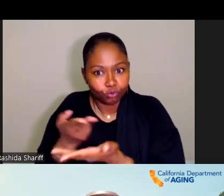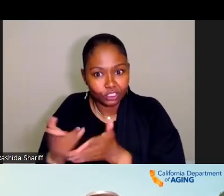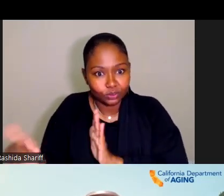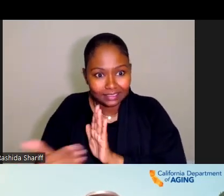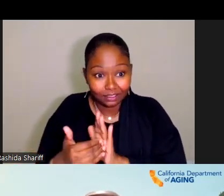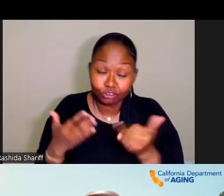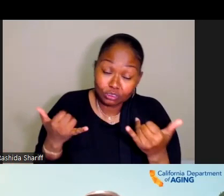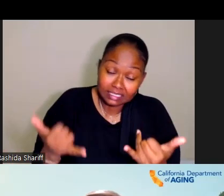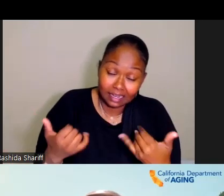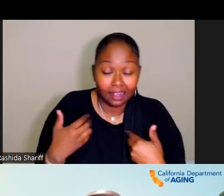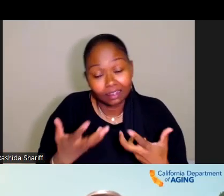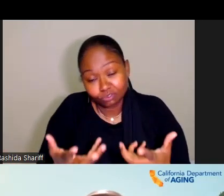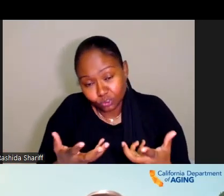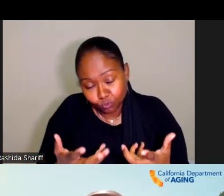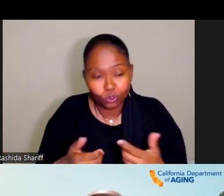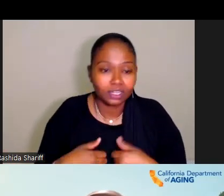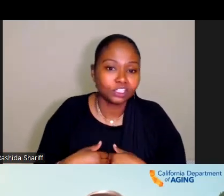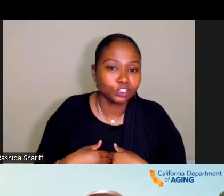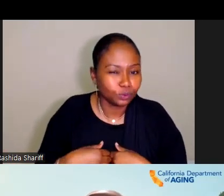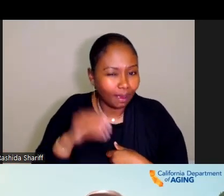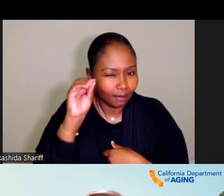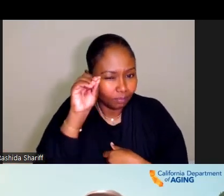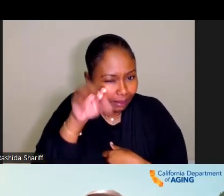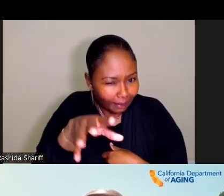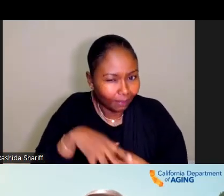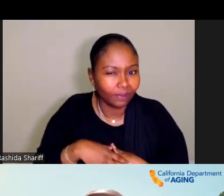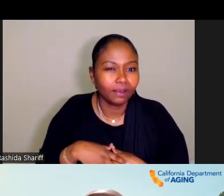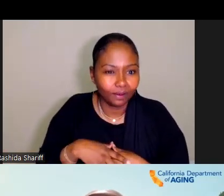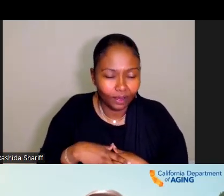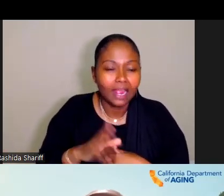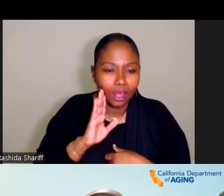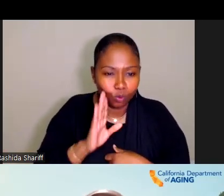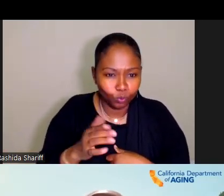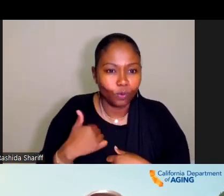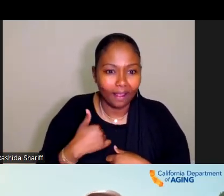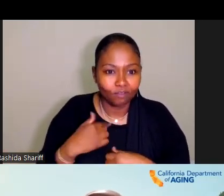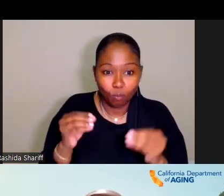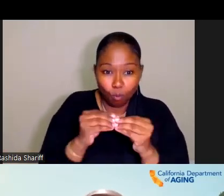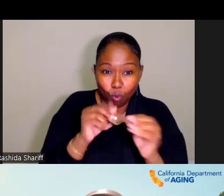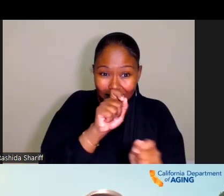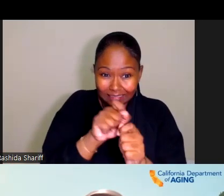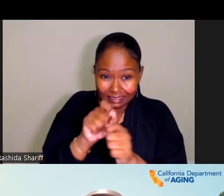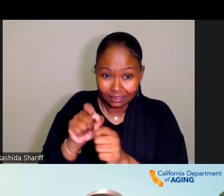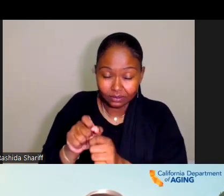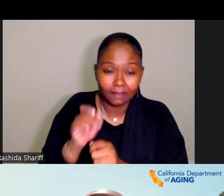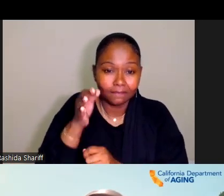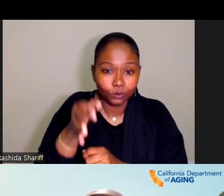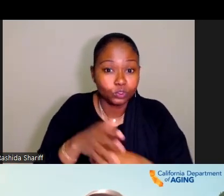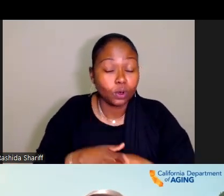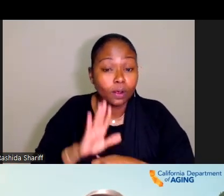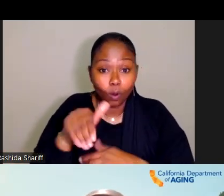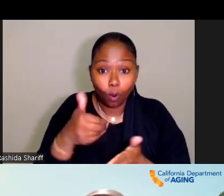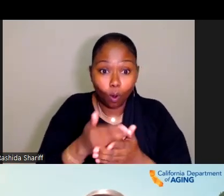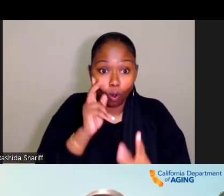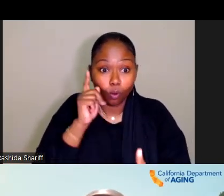wanted to flag for you more to come on this. We'll be talking in greater detail with you. These are all goals and initiatives within